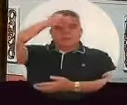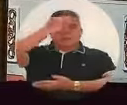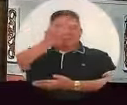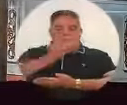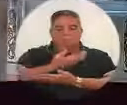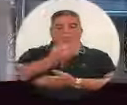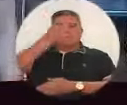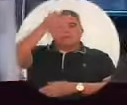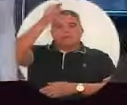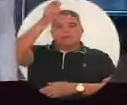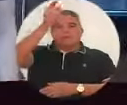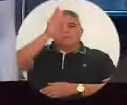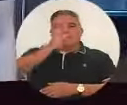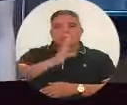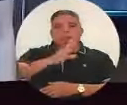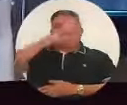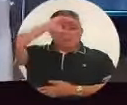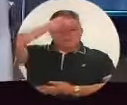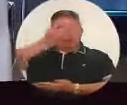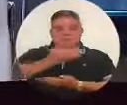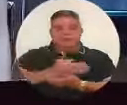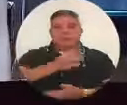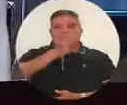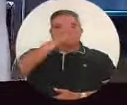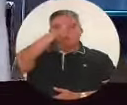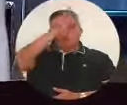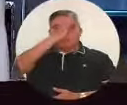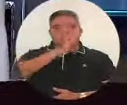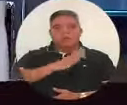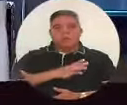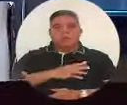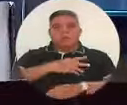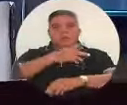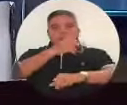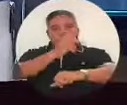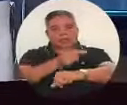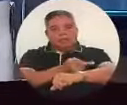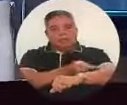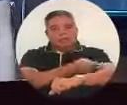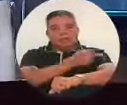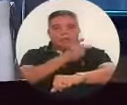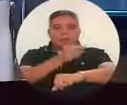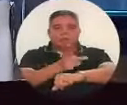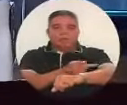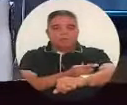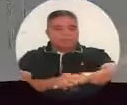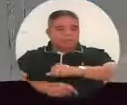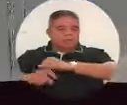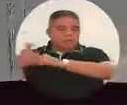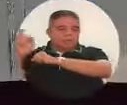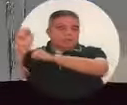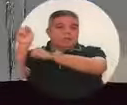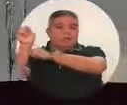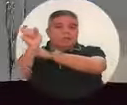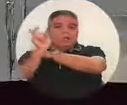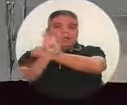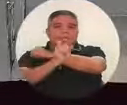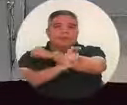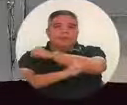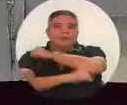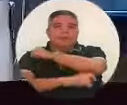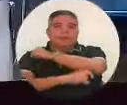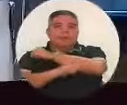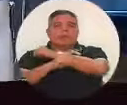name. Son of God, Son of Man, Lamb that was